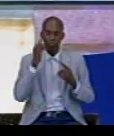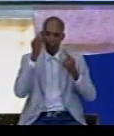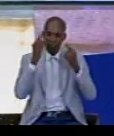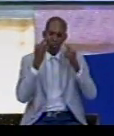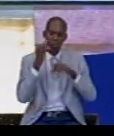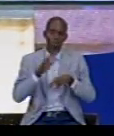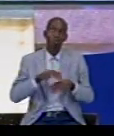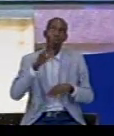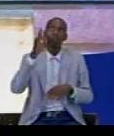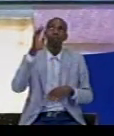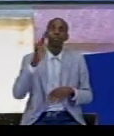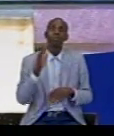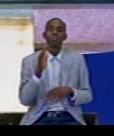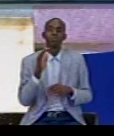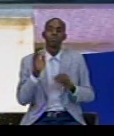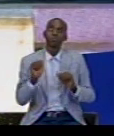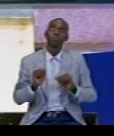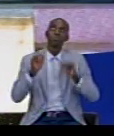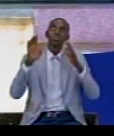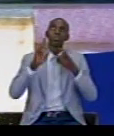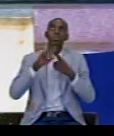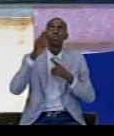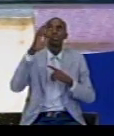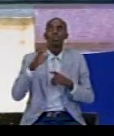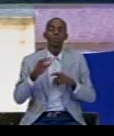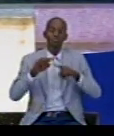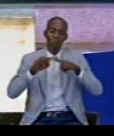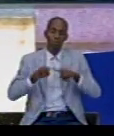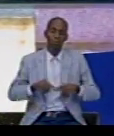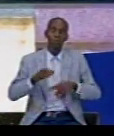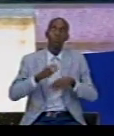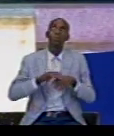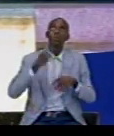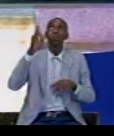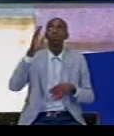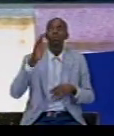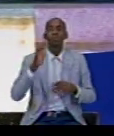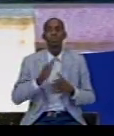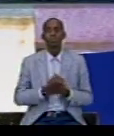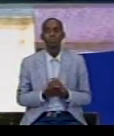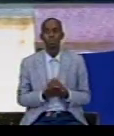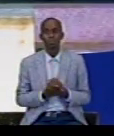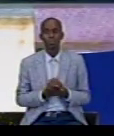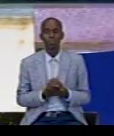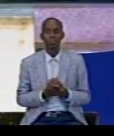God. Lean on God. Rely on God.